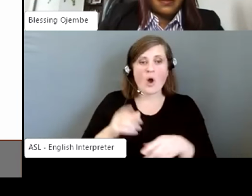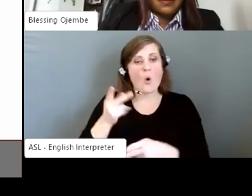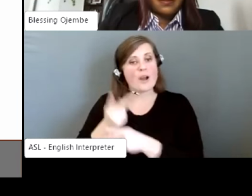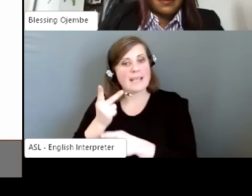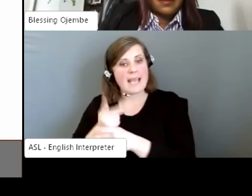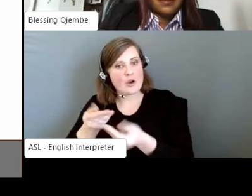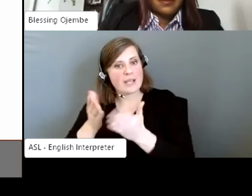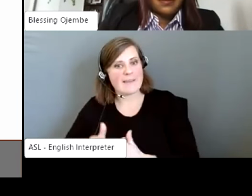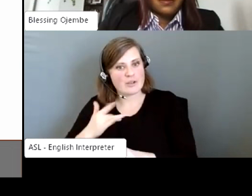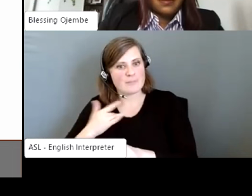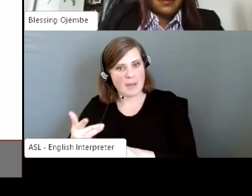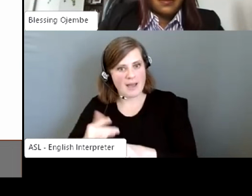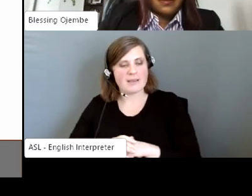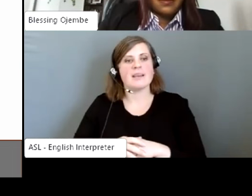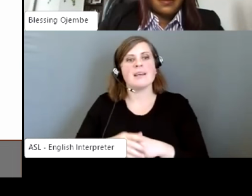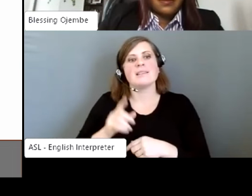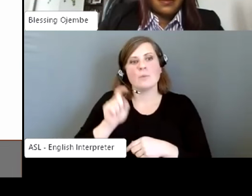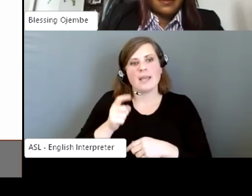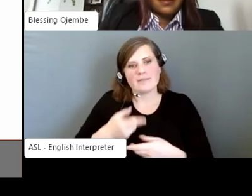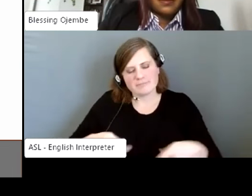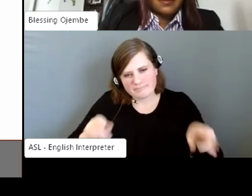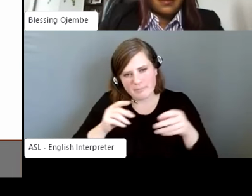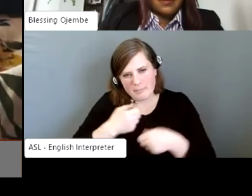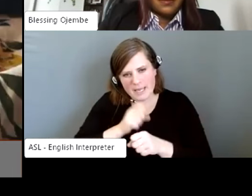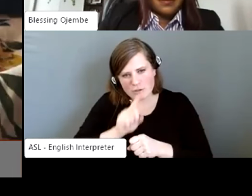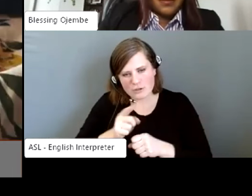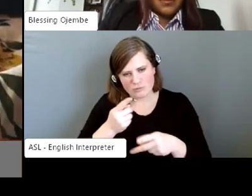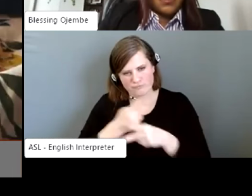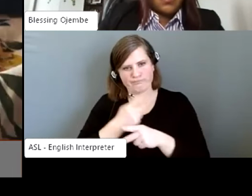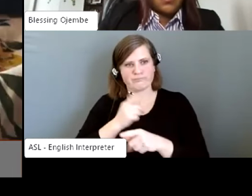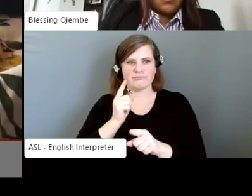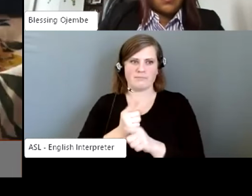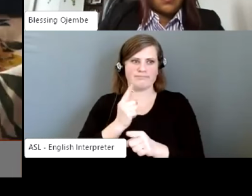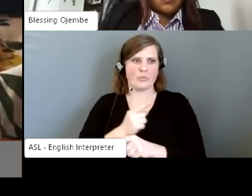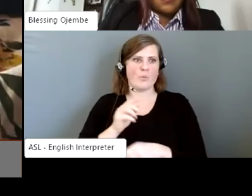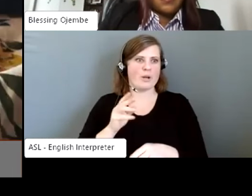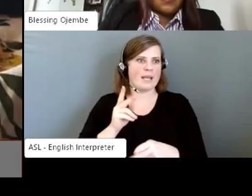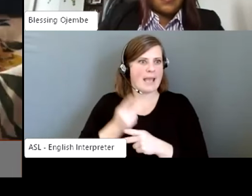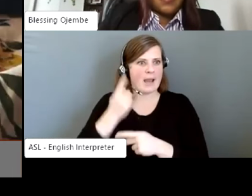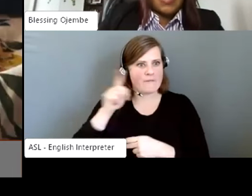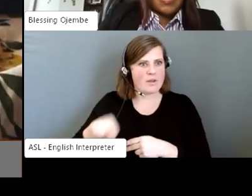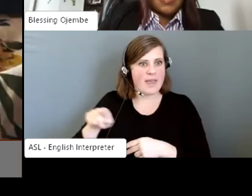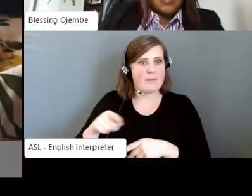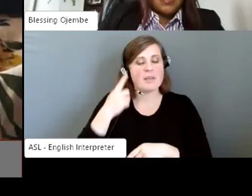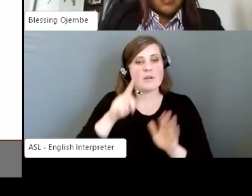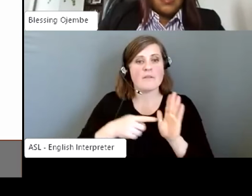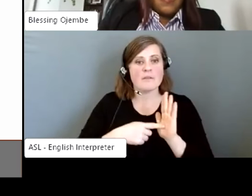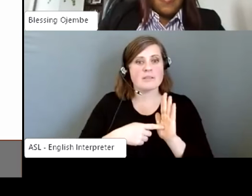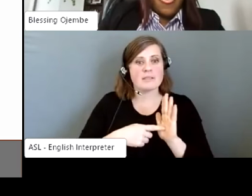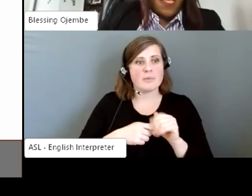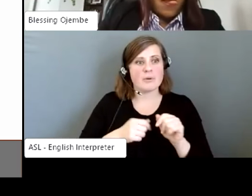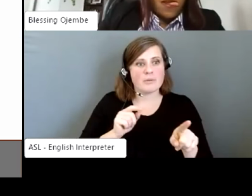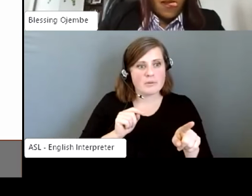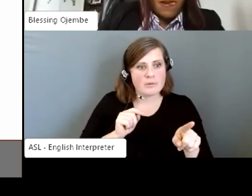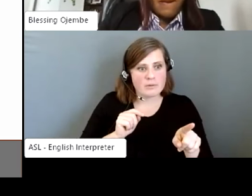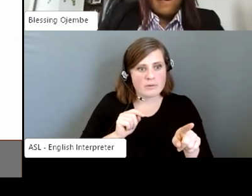actually fail to provide necessary care. Some of the challenges we've seen is recognition. My colleagues, Mike and Blessing, have really spoken about